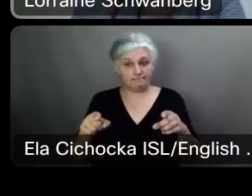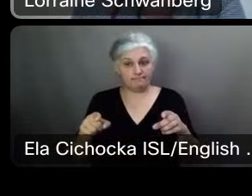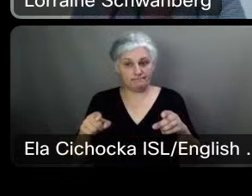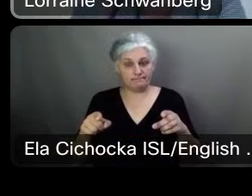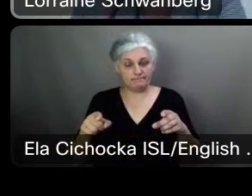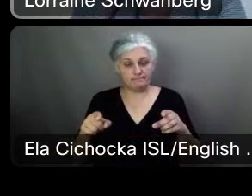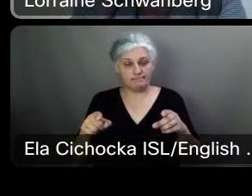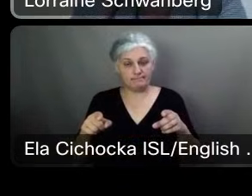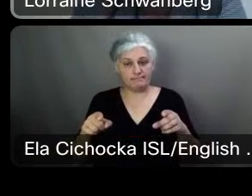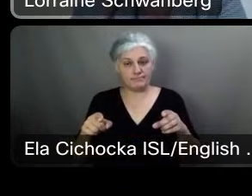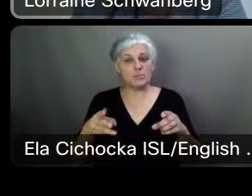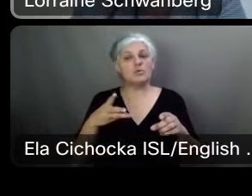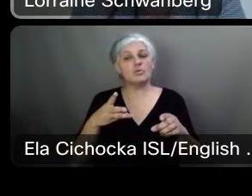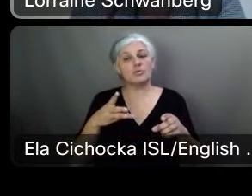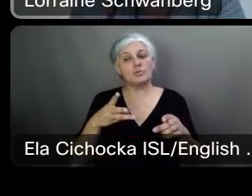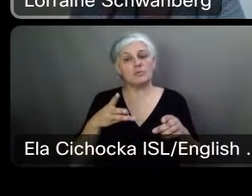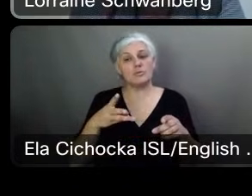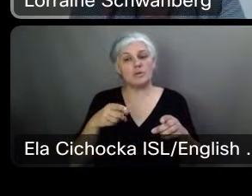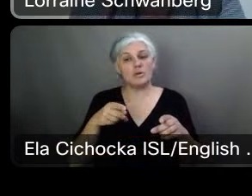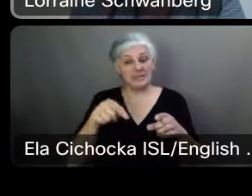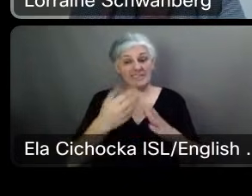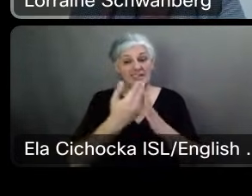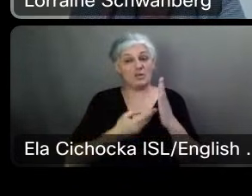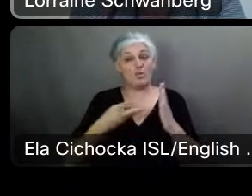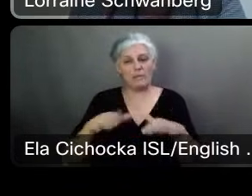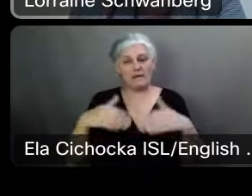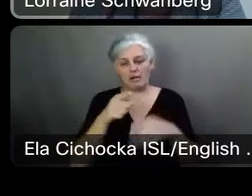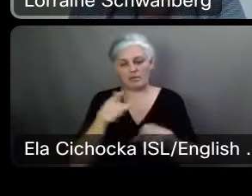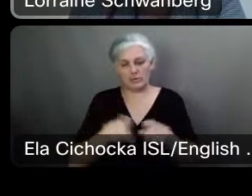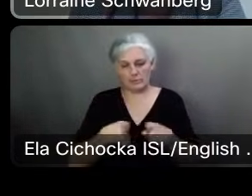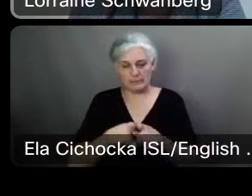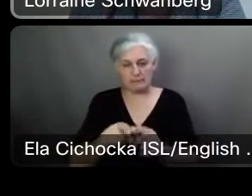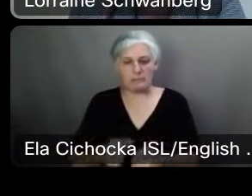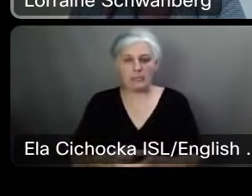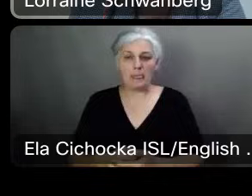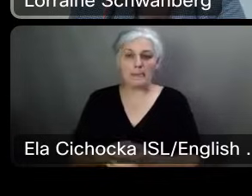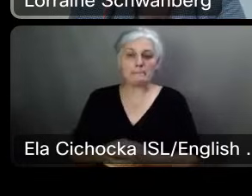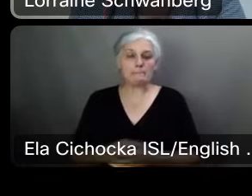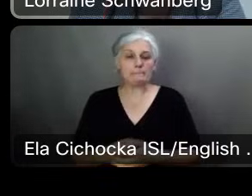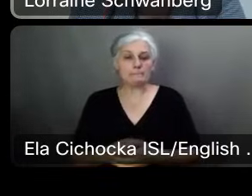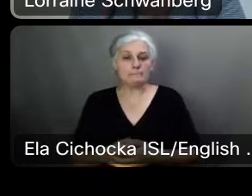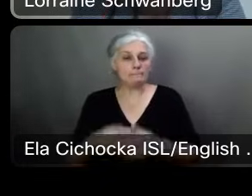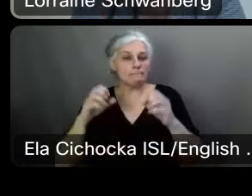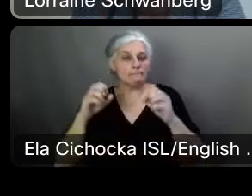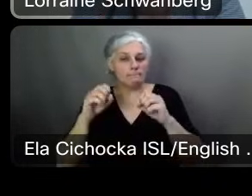again, these slides will be available to you as well. We obviously know that open disclosure is